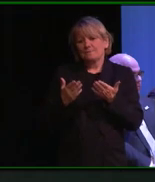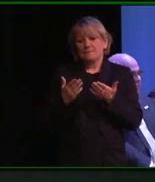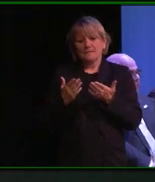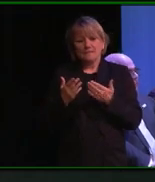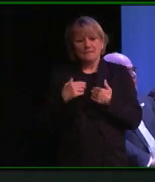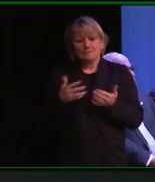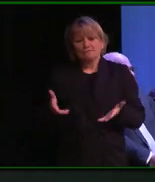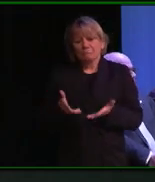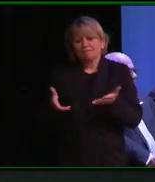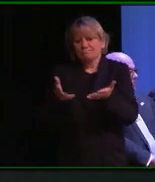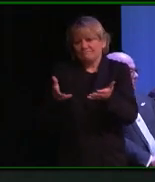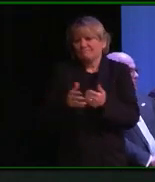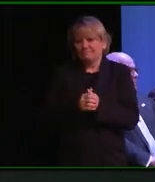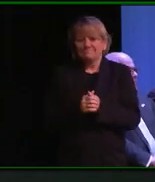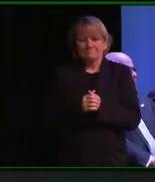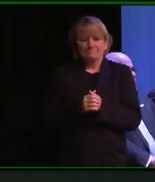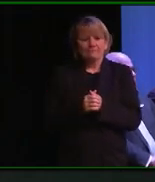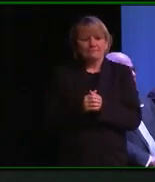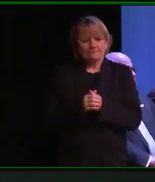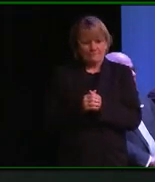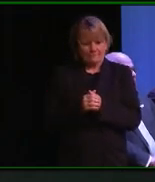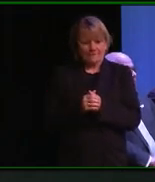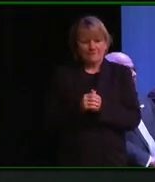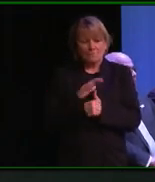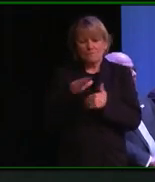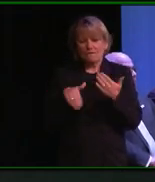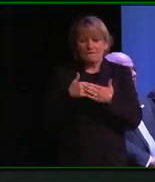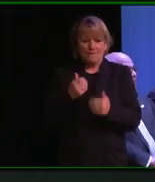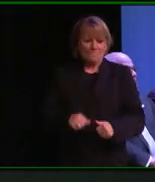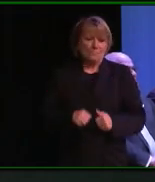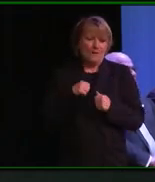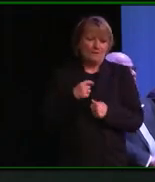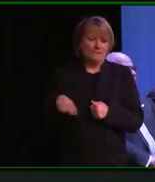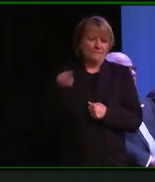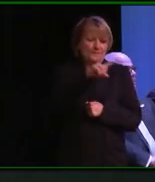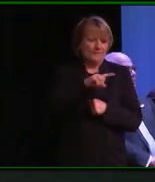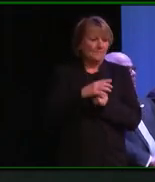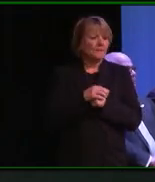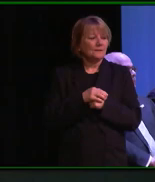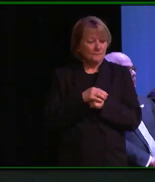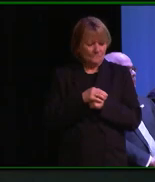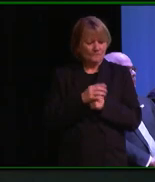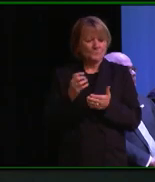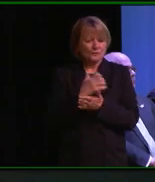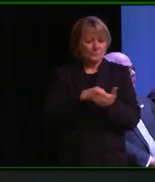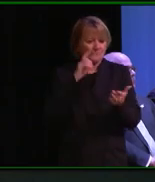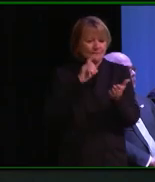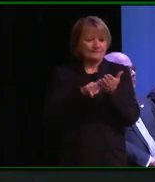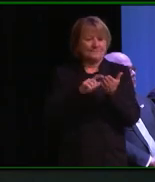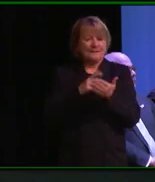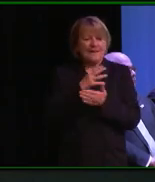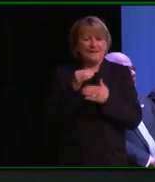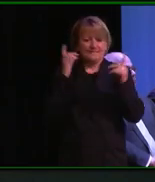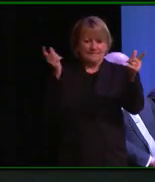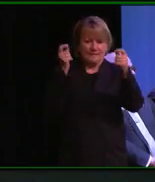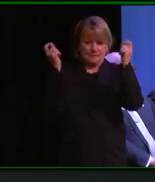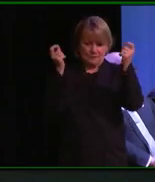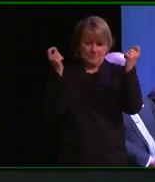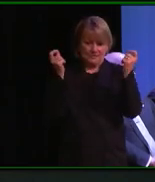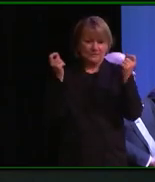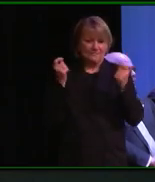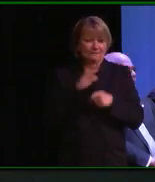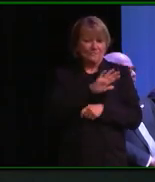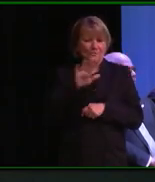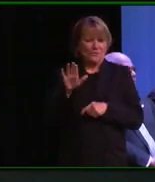of encouragement. We are all proud of you, and you deserve this recognition and celebration of